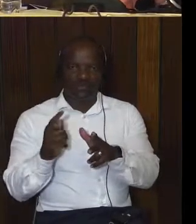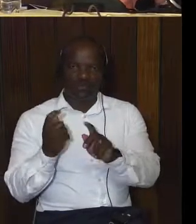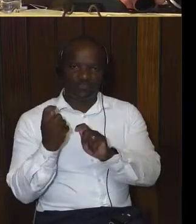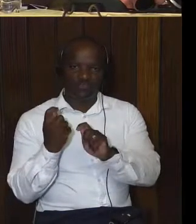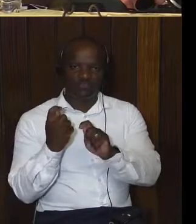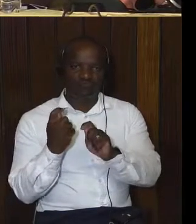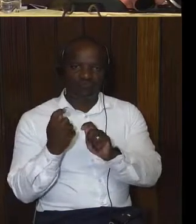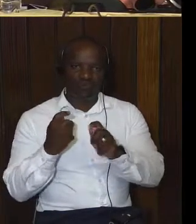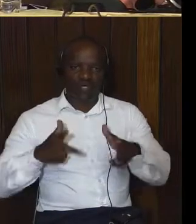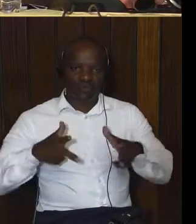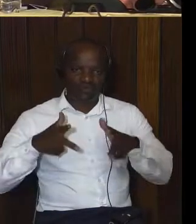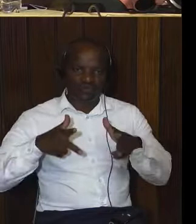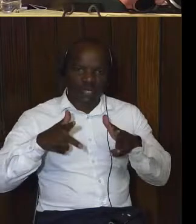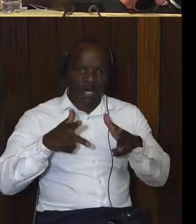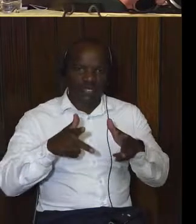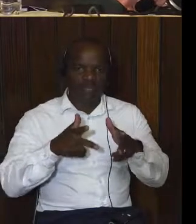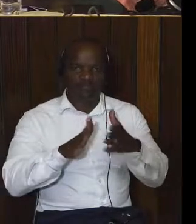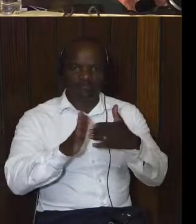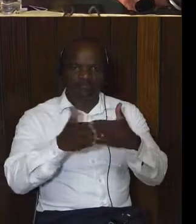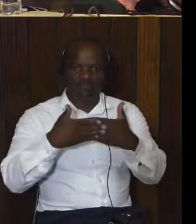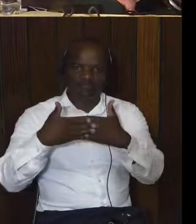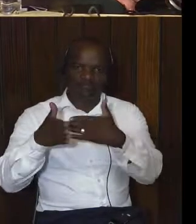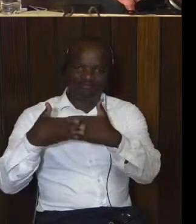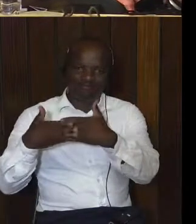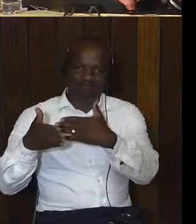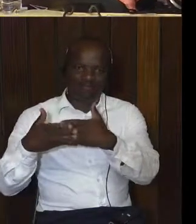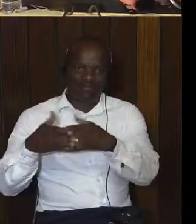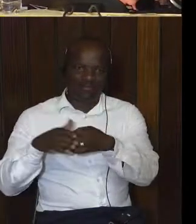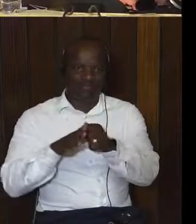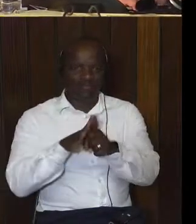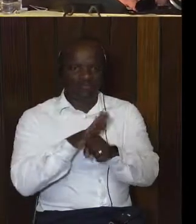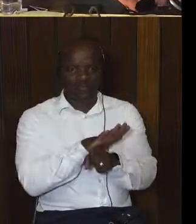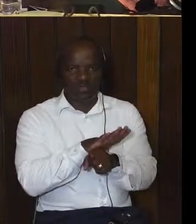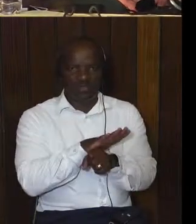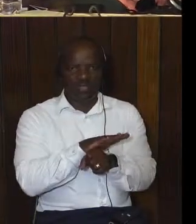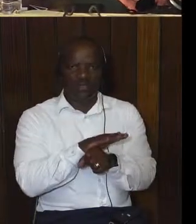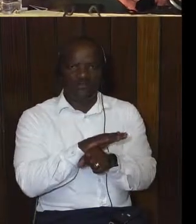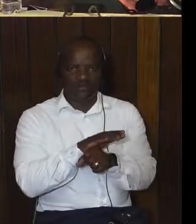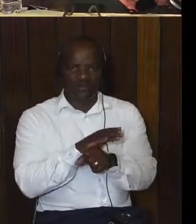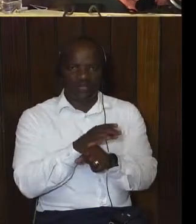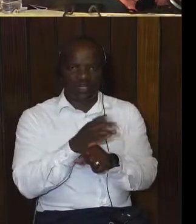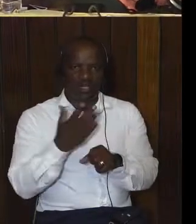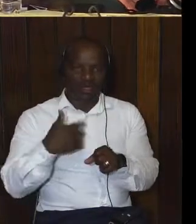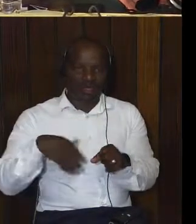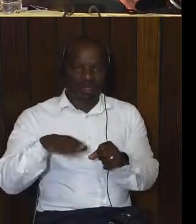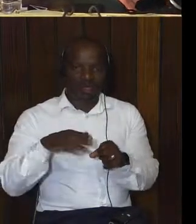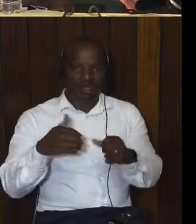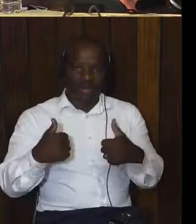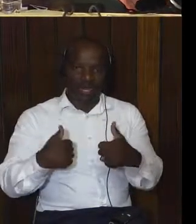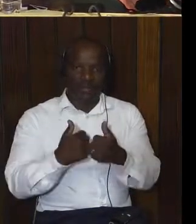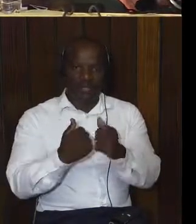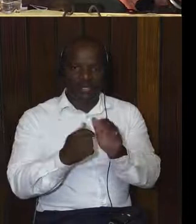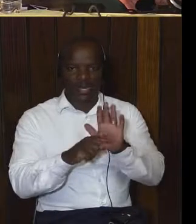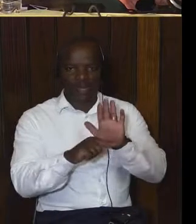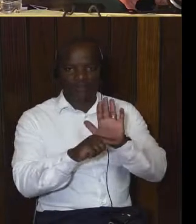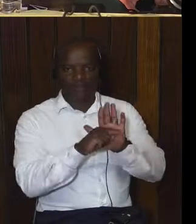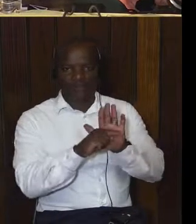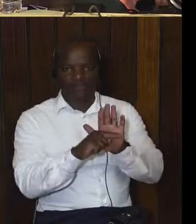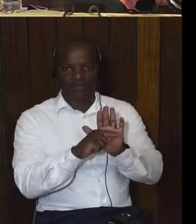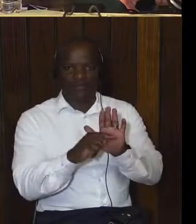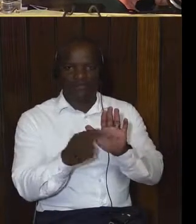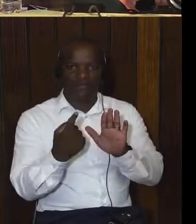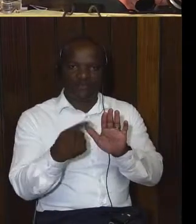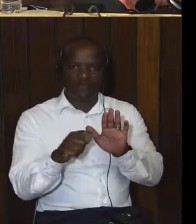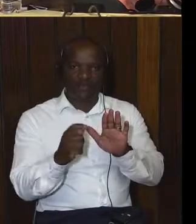and phased reopening. Now that obviously had a very negative impact on the money that was coming into